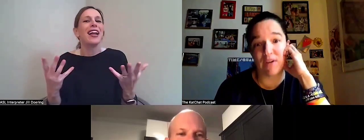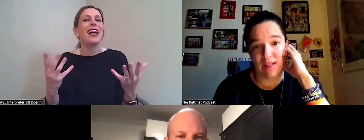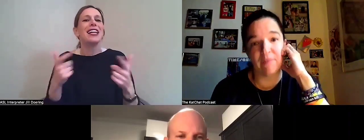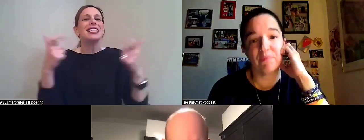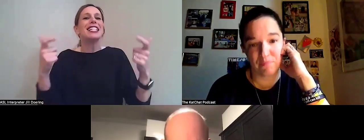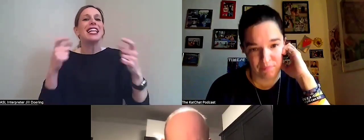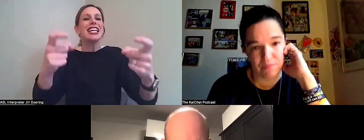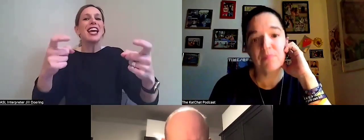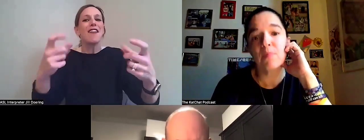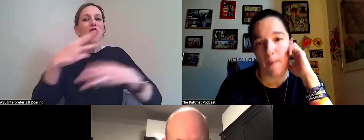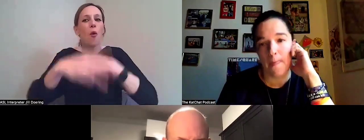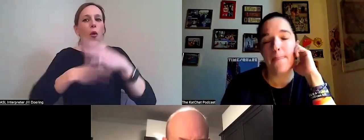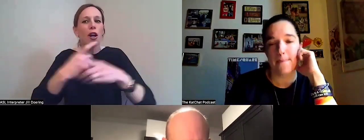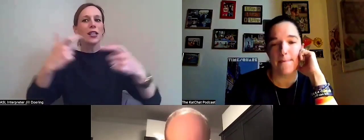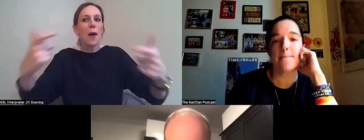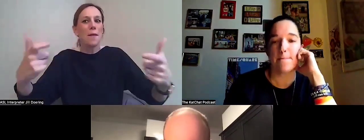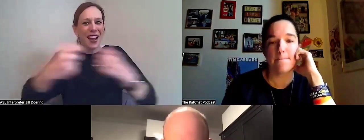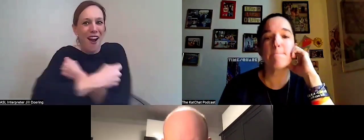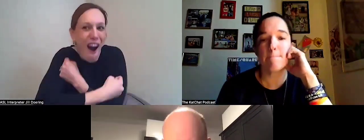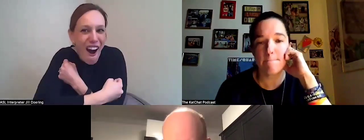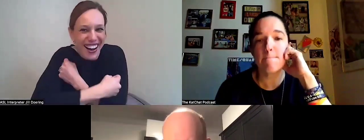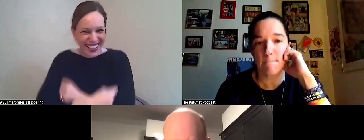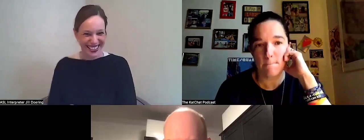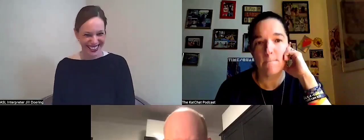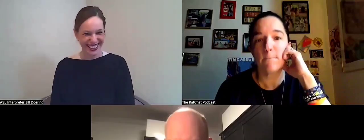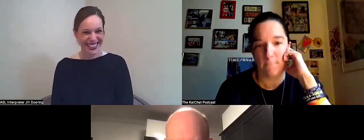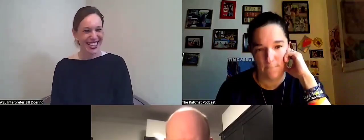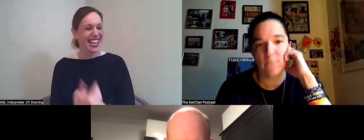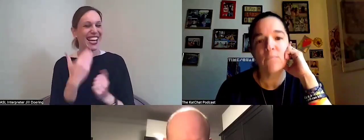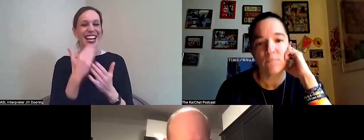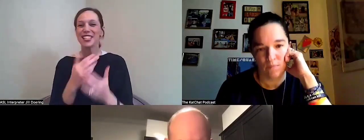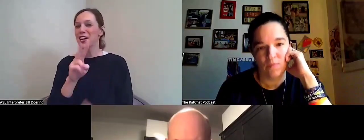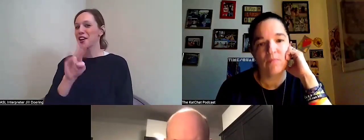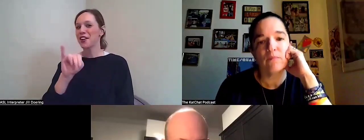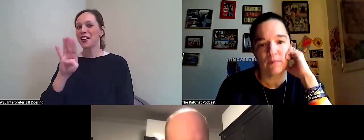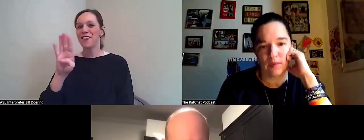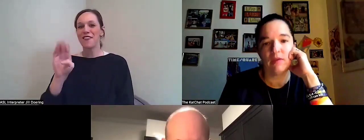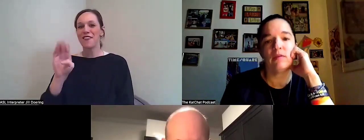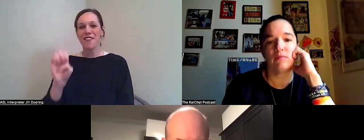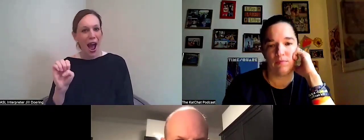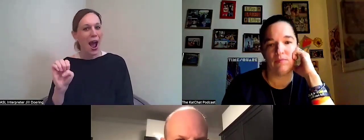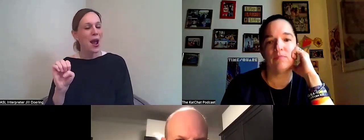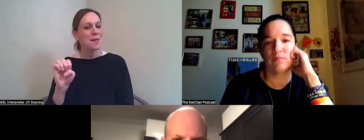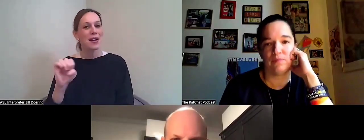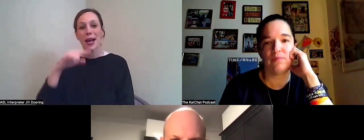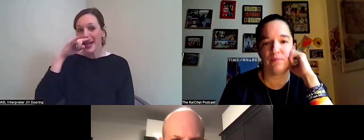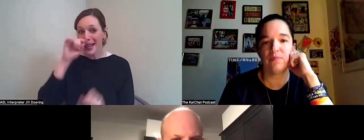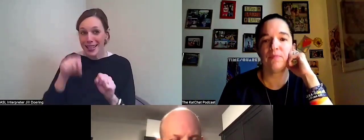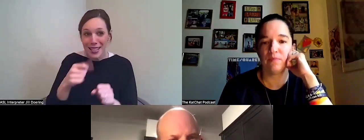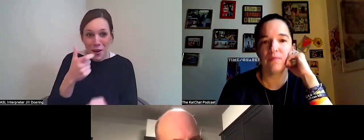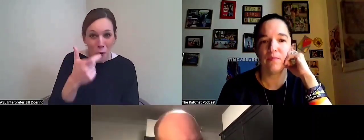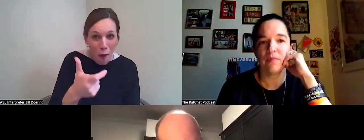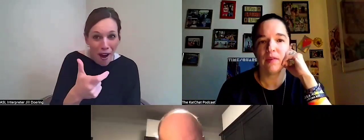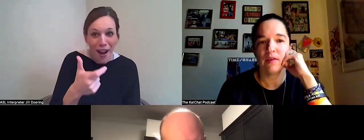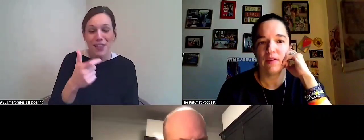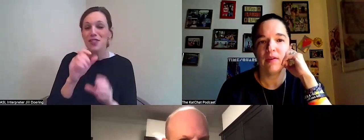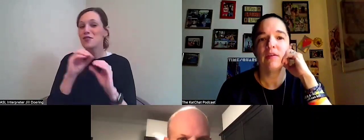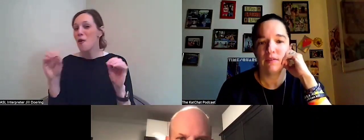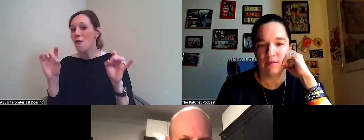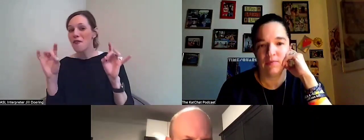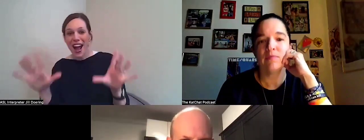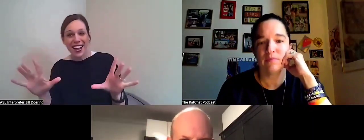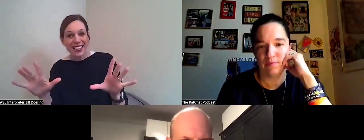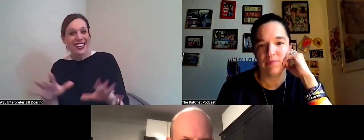know, it's Definitely. feel good. It's such a good vibe. I can kids can watch it. There's no